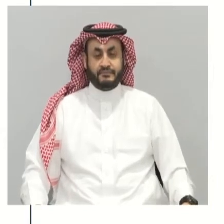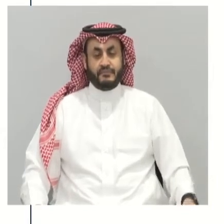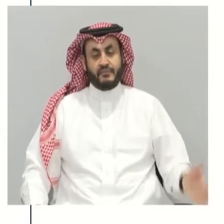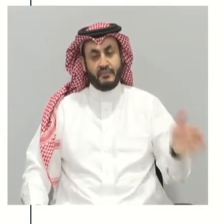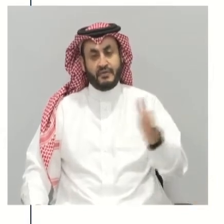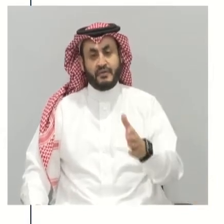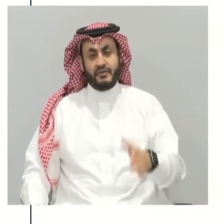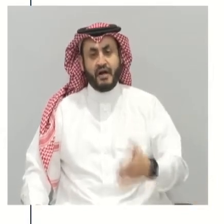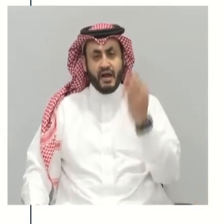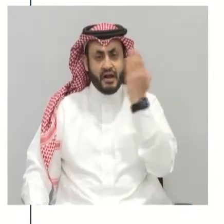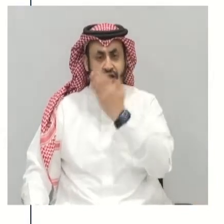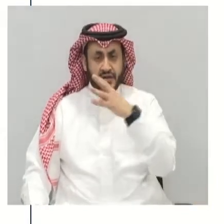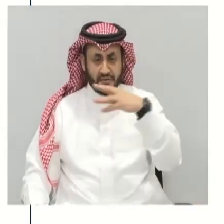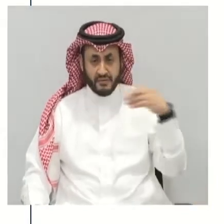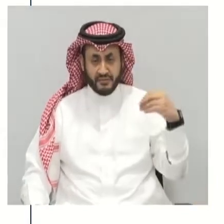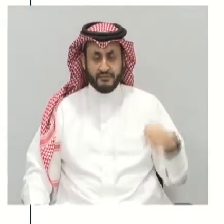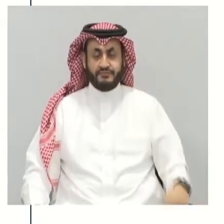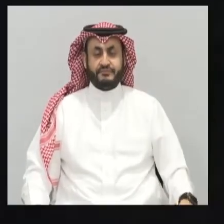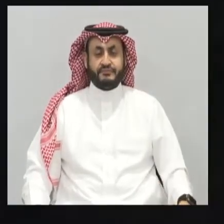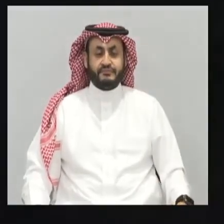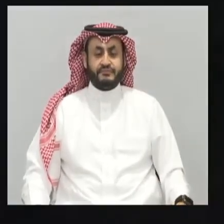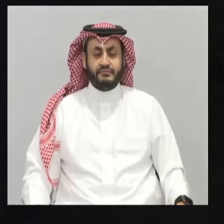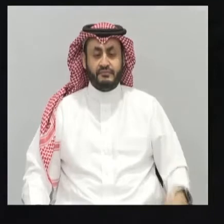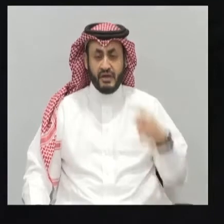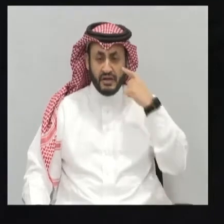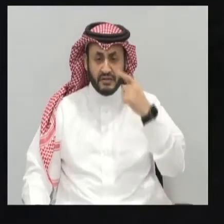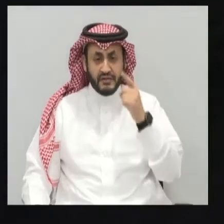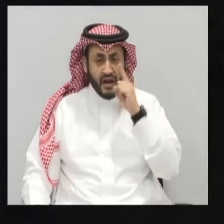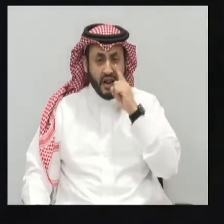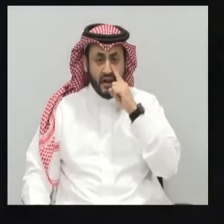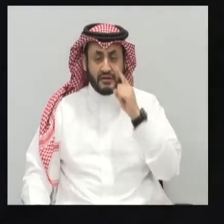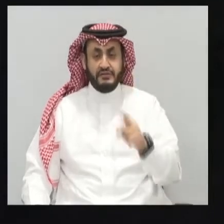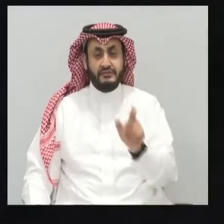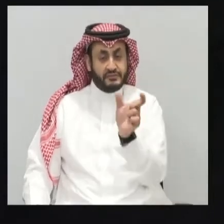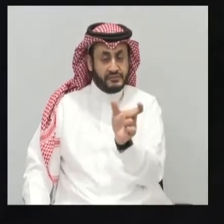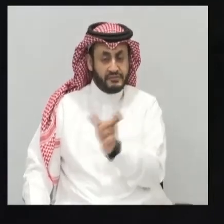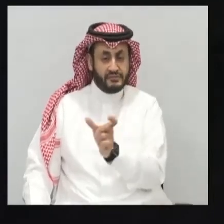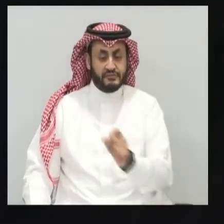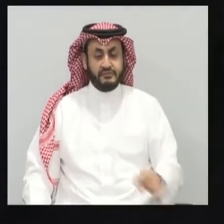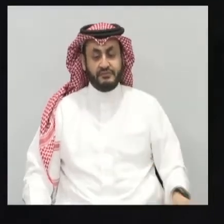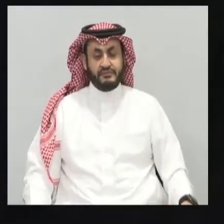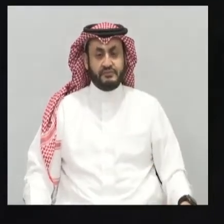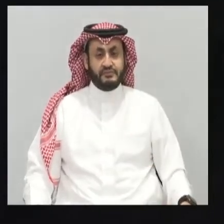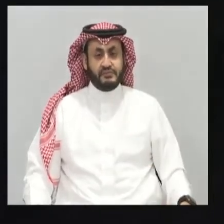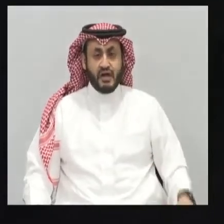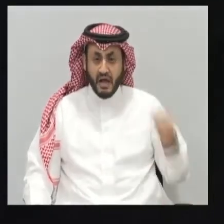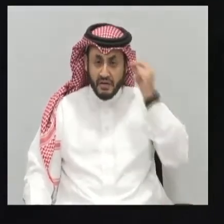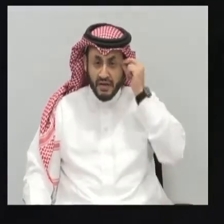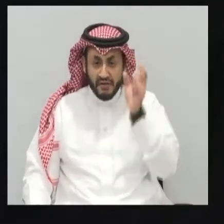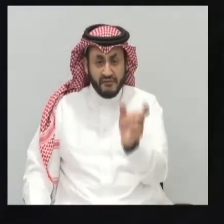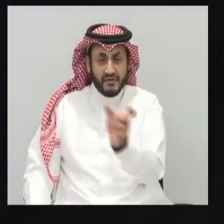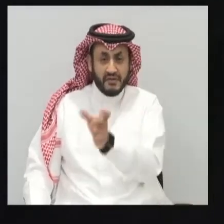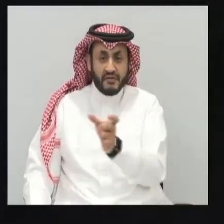Now, after reading this text and looking at the words here that I highlighted, did you find the meaning of these